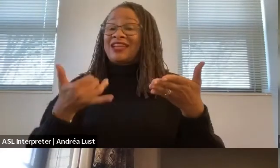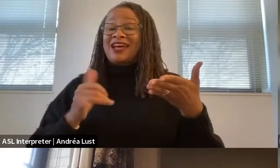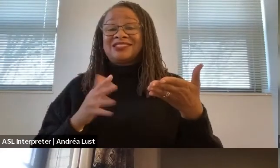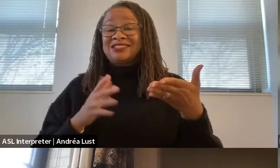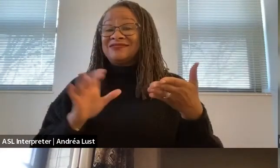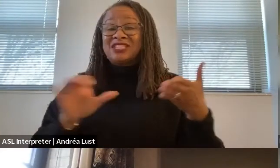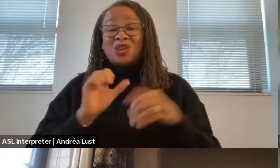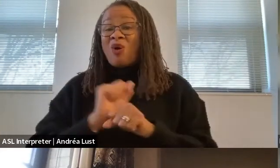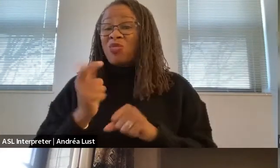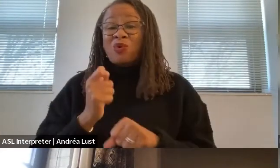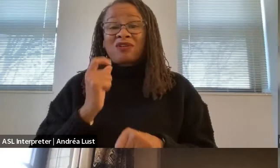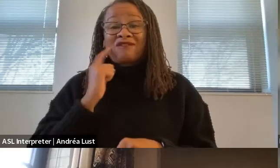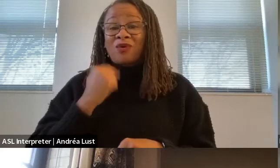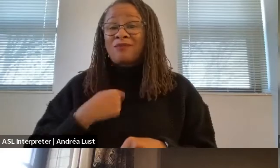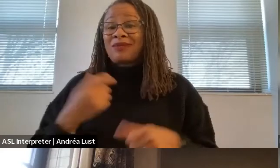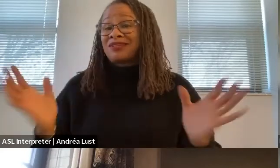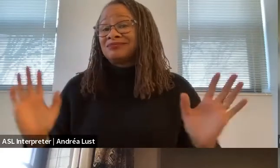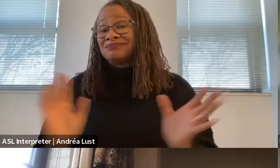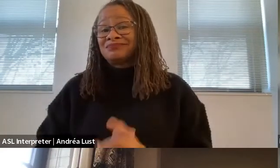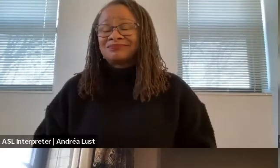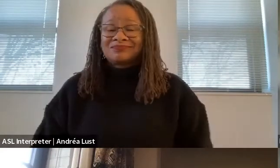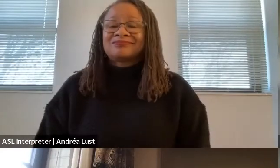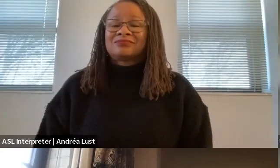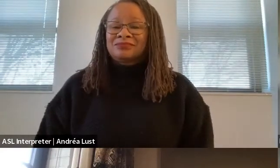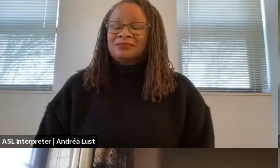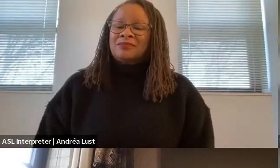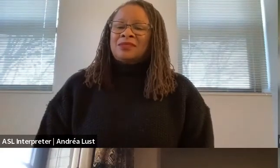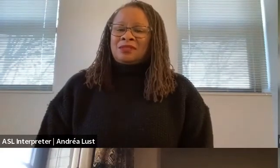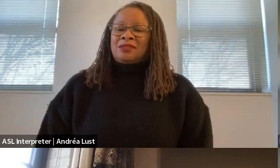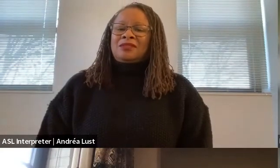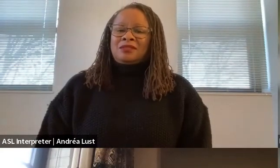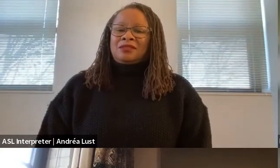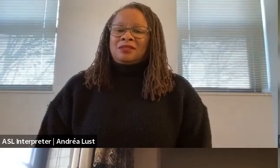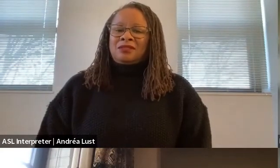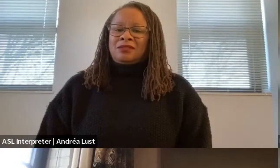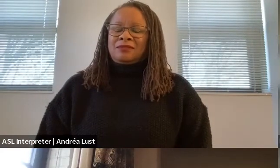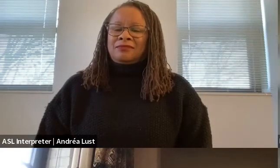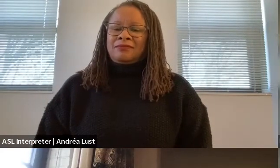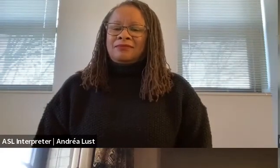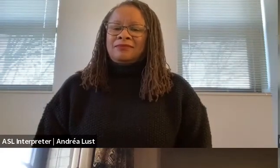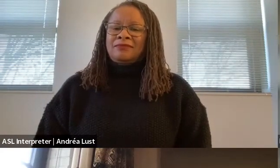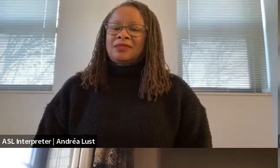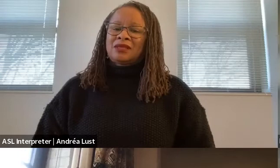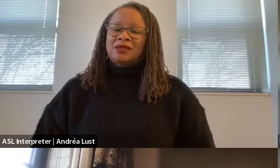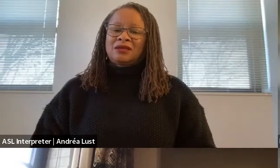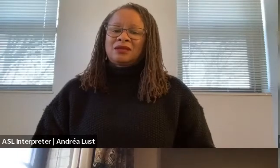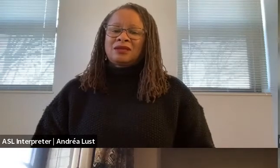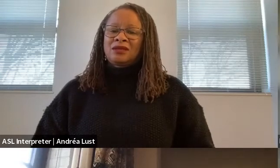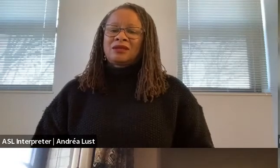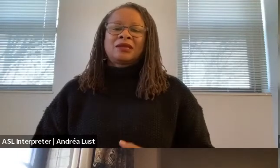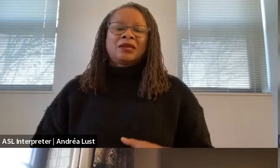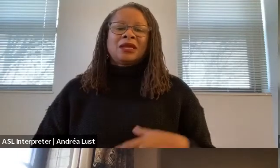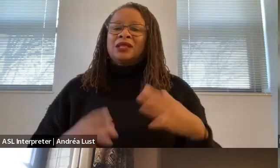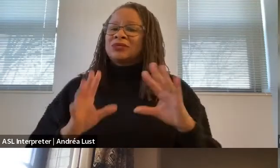me. And Alice Birch has taken such, you know, delicate attention to